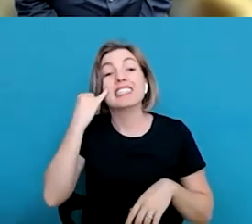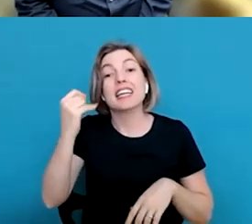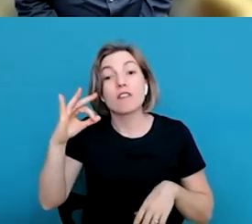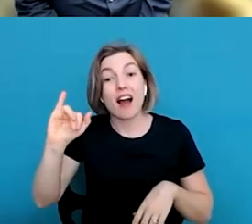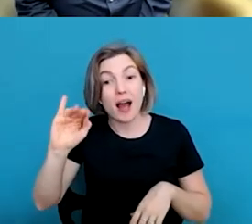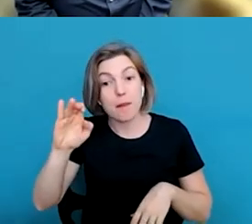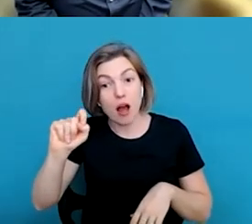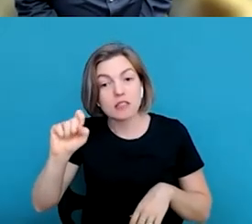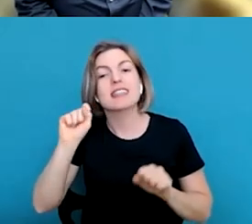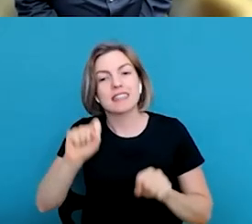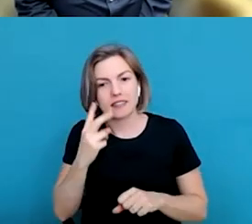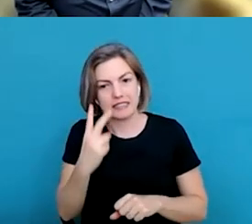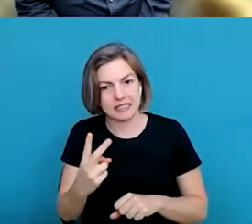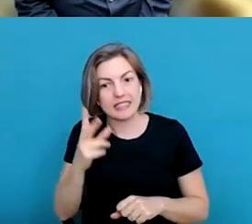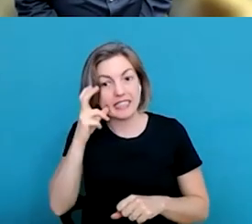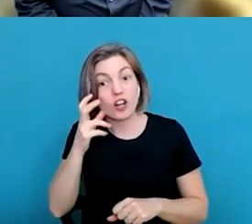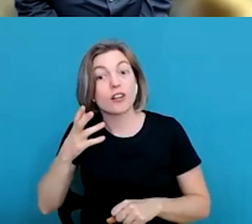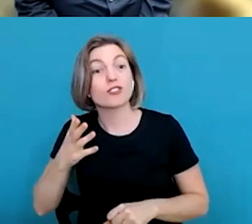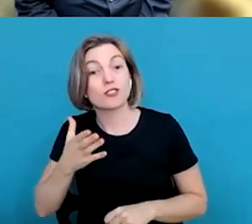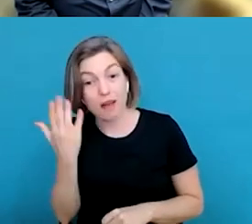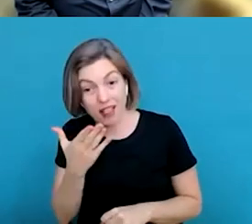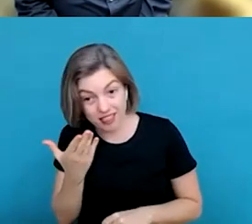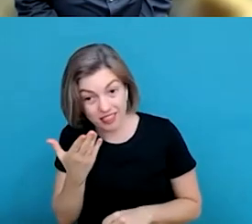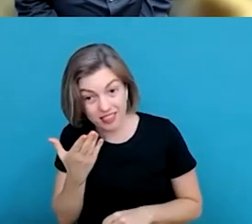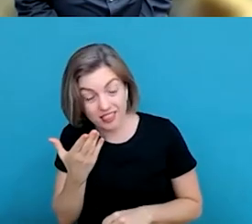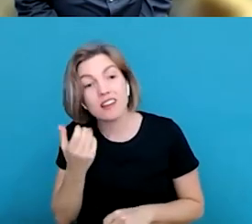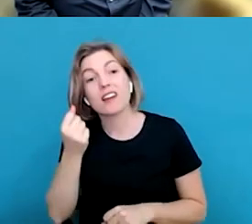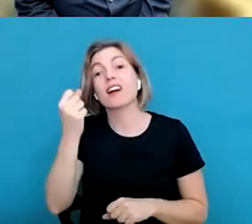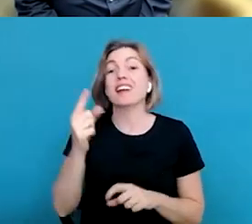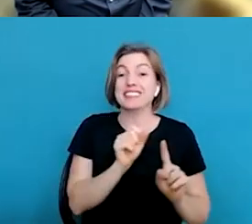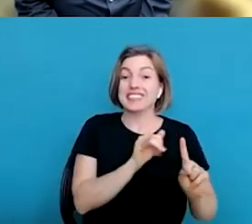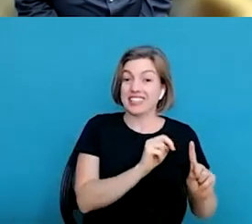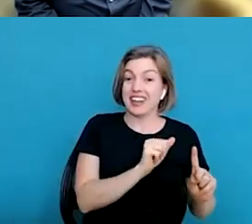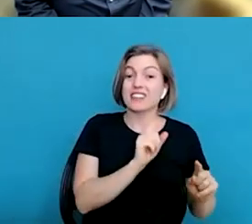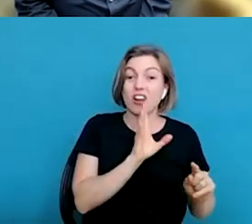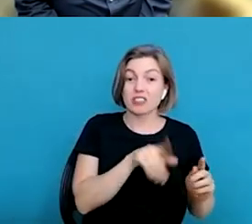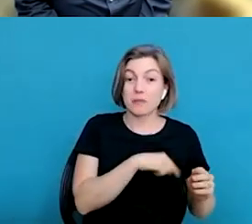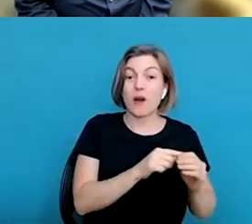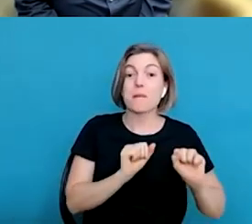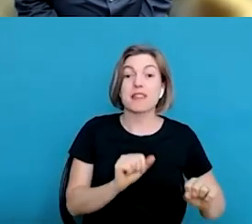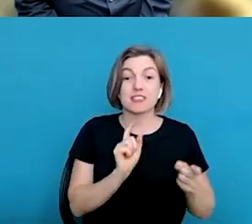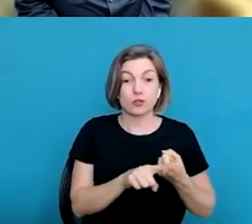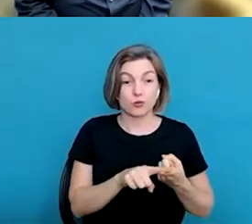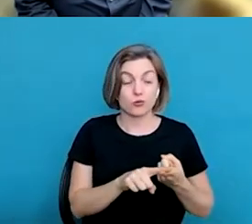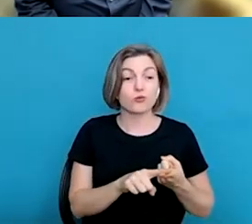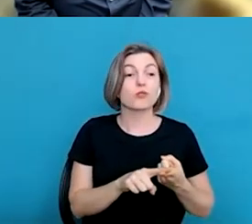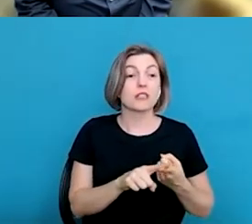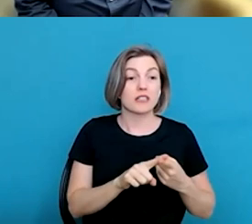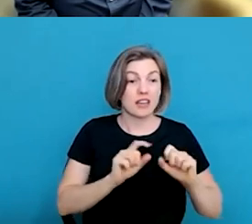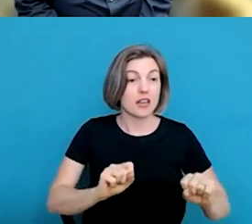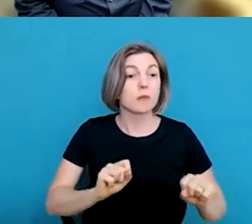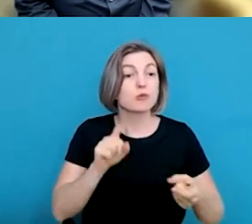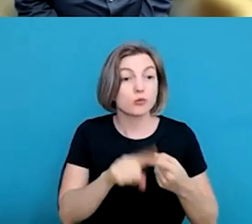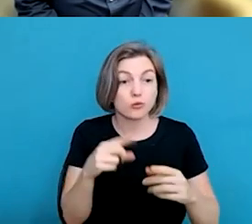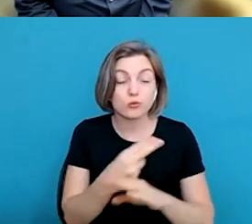see, hear, smell. One of the things Sina talked about is the ability to be able to use